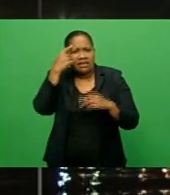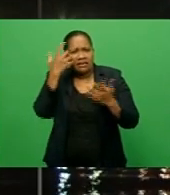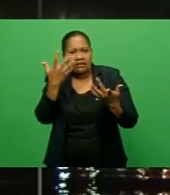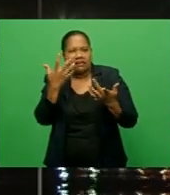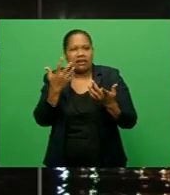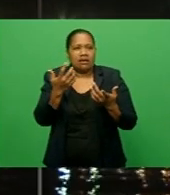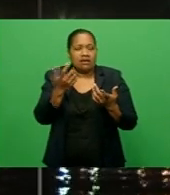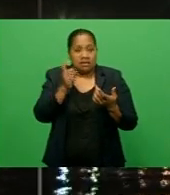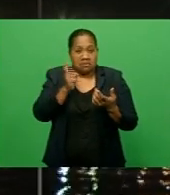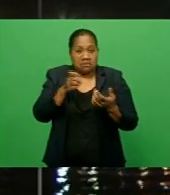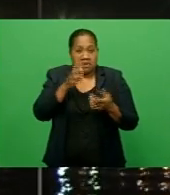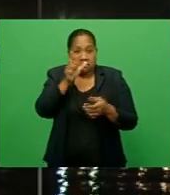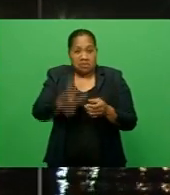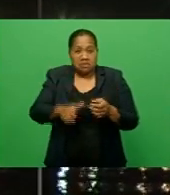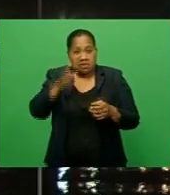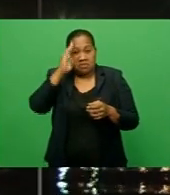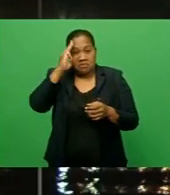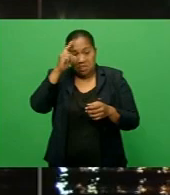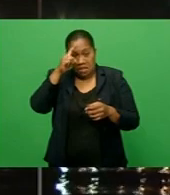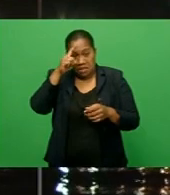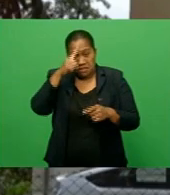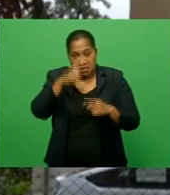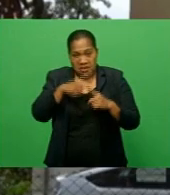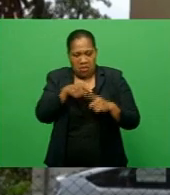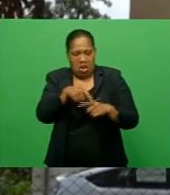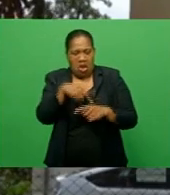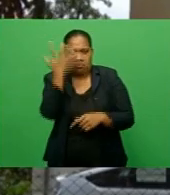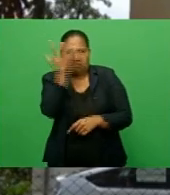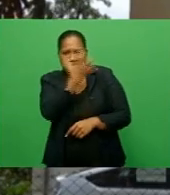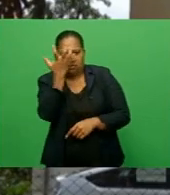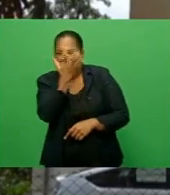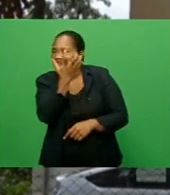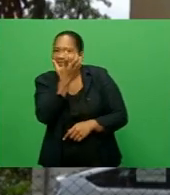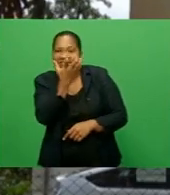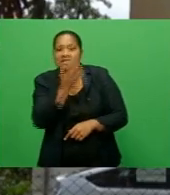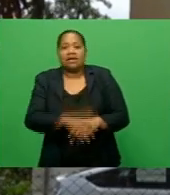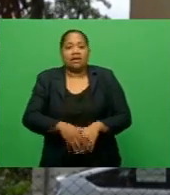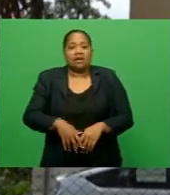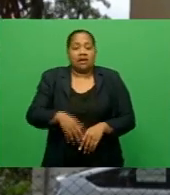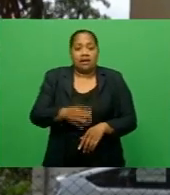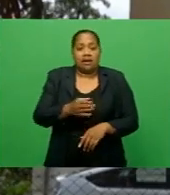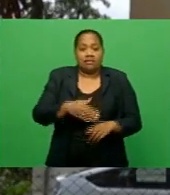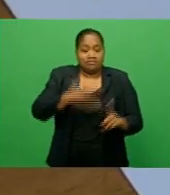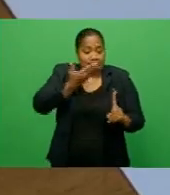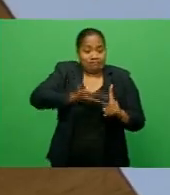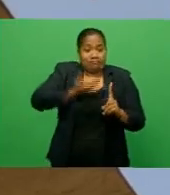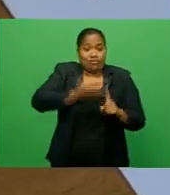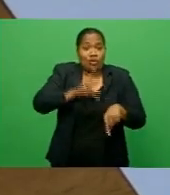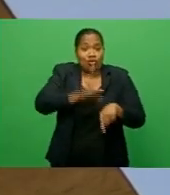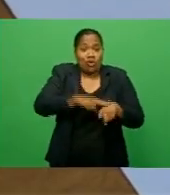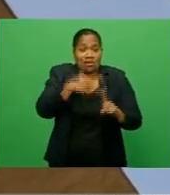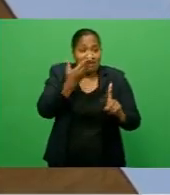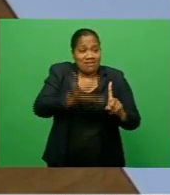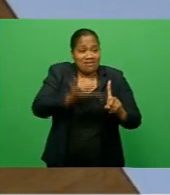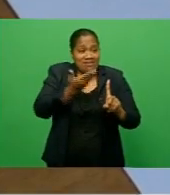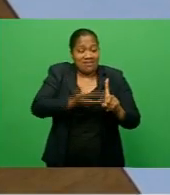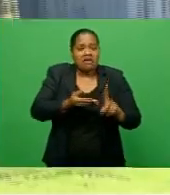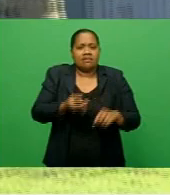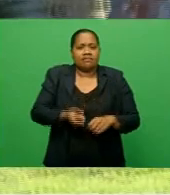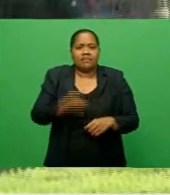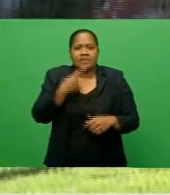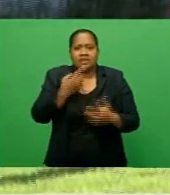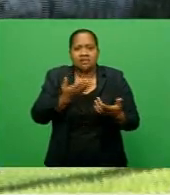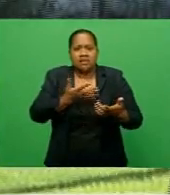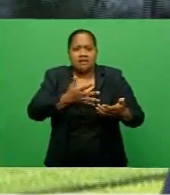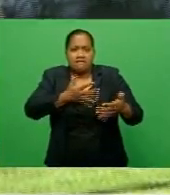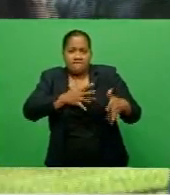a mental illness is dangerous. Medical Superintendent for St. Giles Hospital, Dr. Kieran Gaikwad, says this fear persists